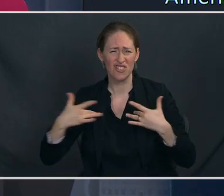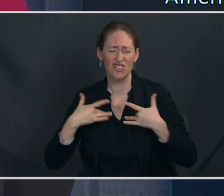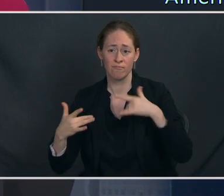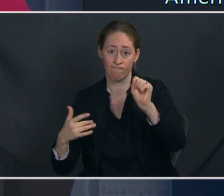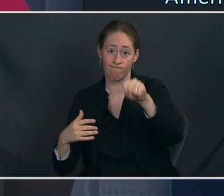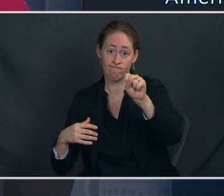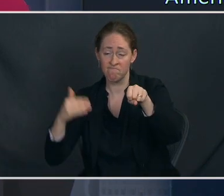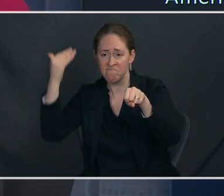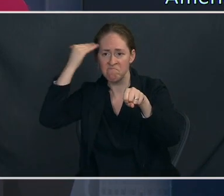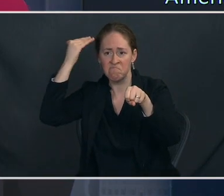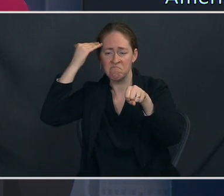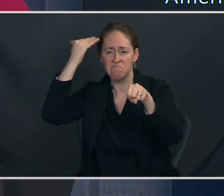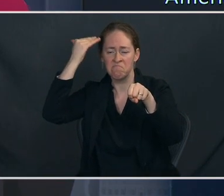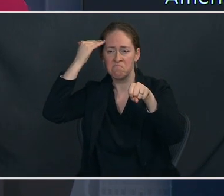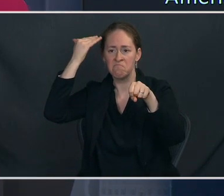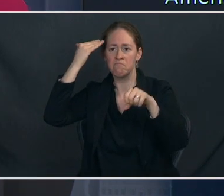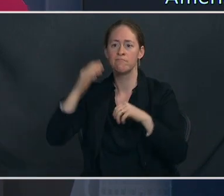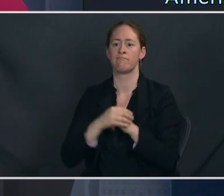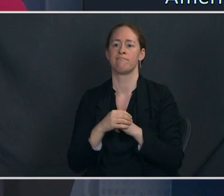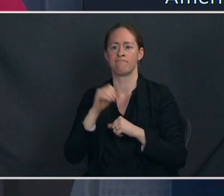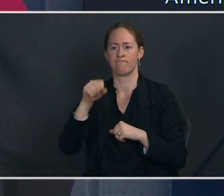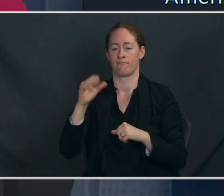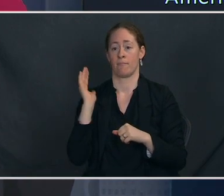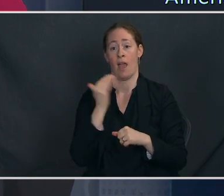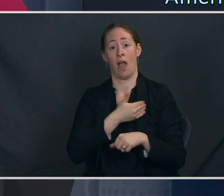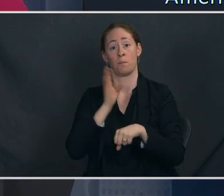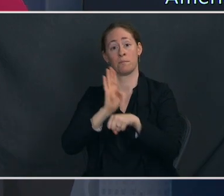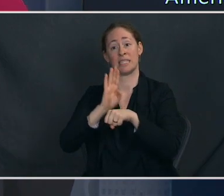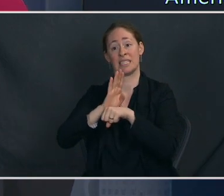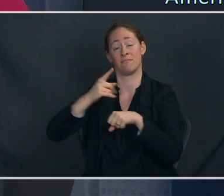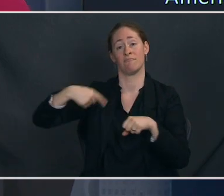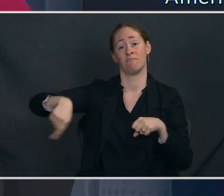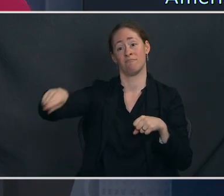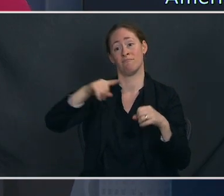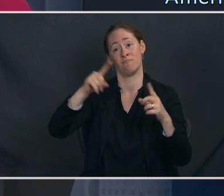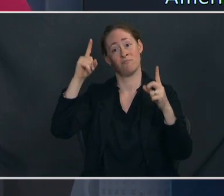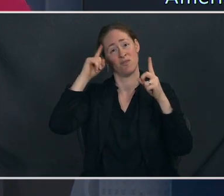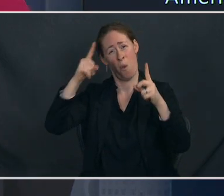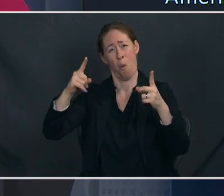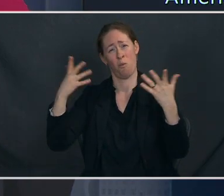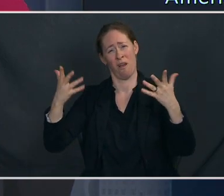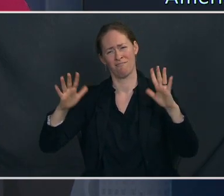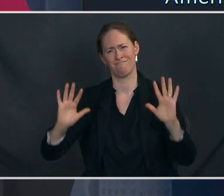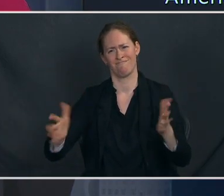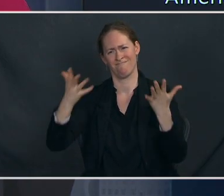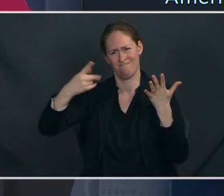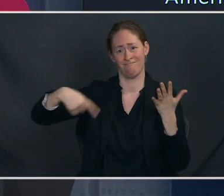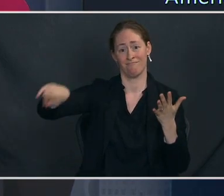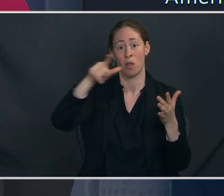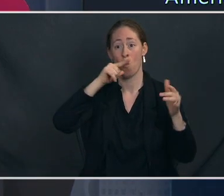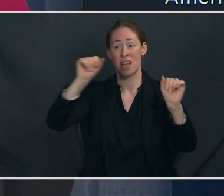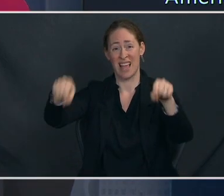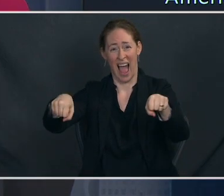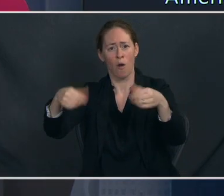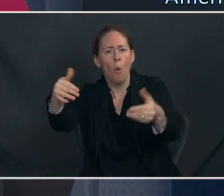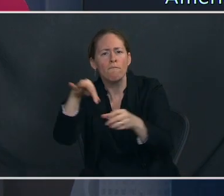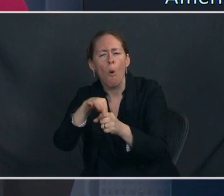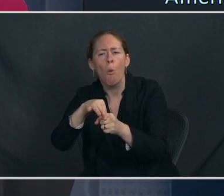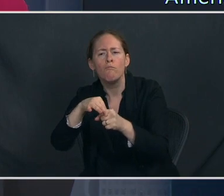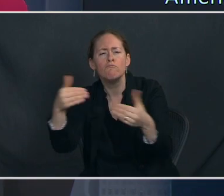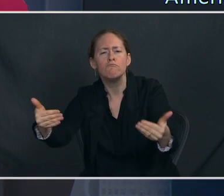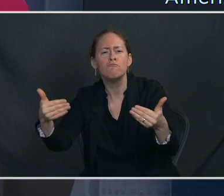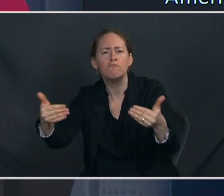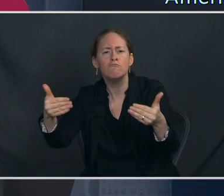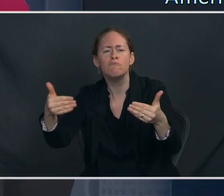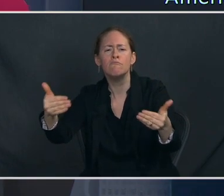business of encouraging and enabling all Americans who are eligible to vote to be able to vote. And that's why, you